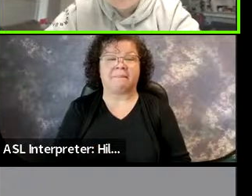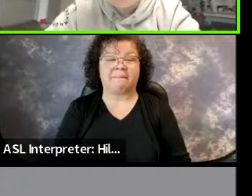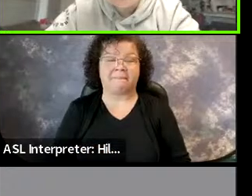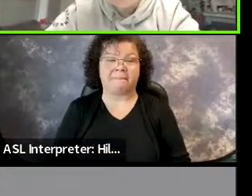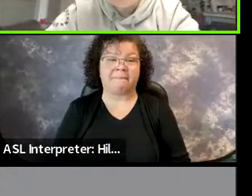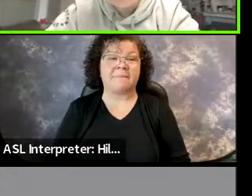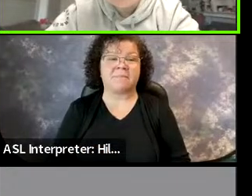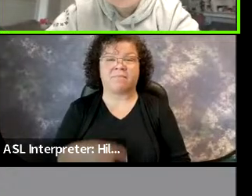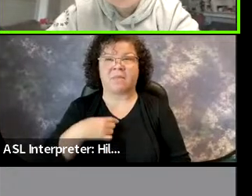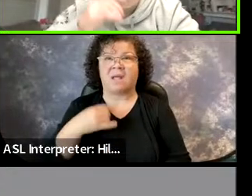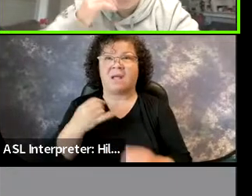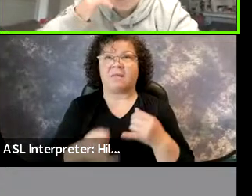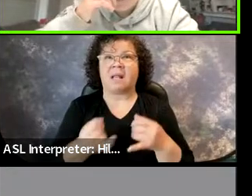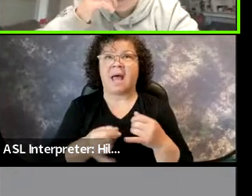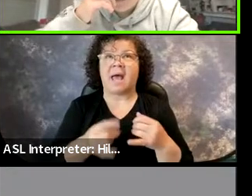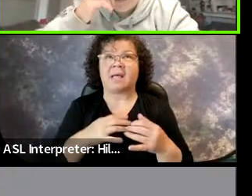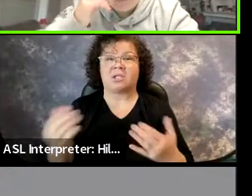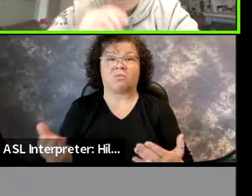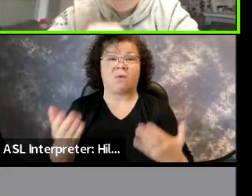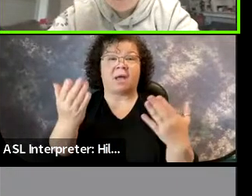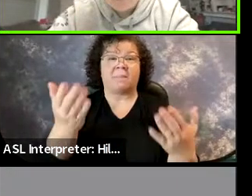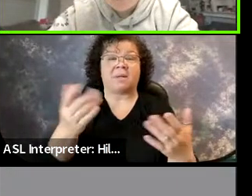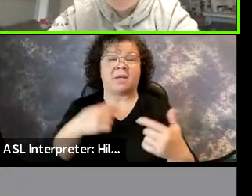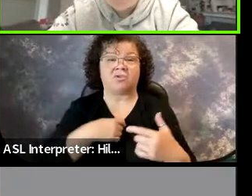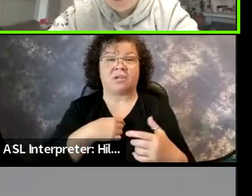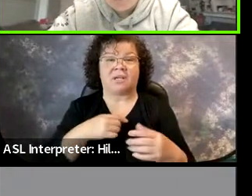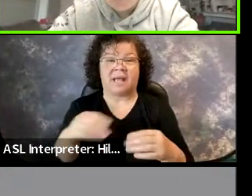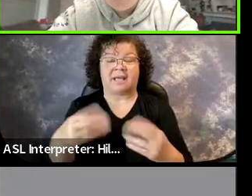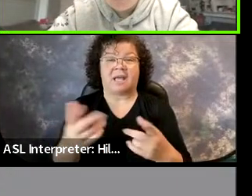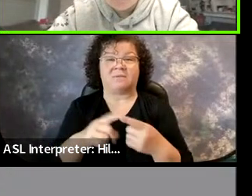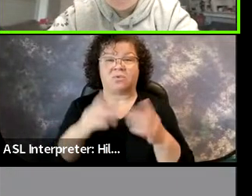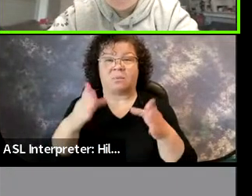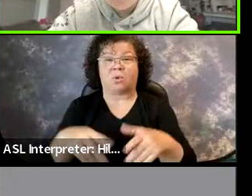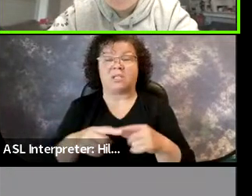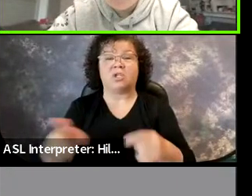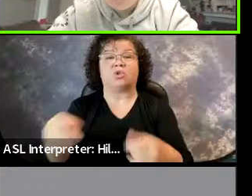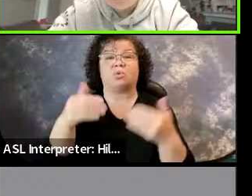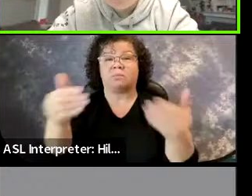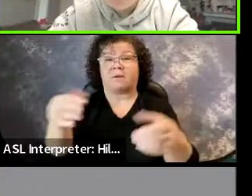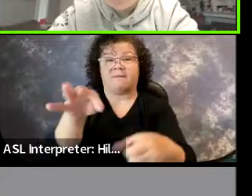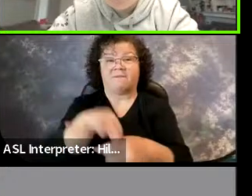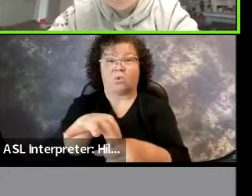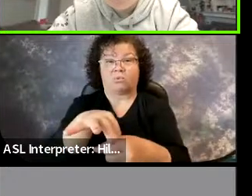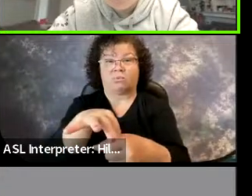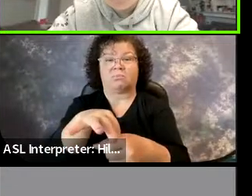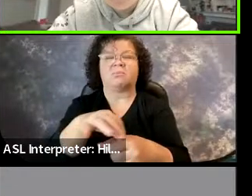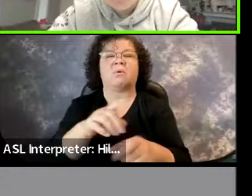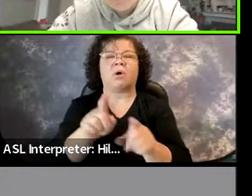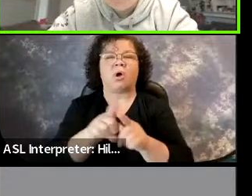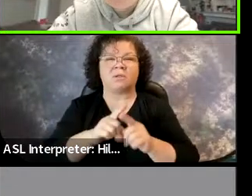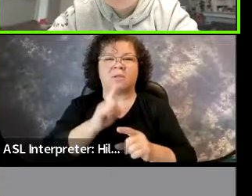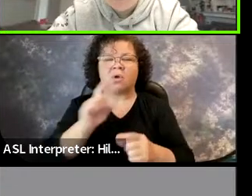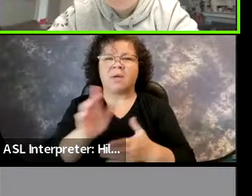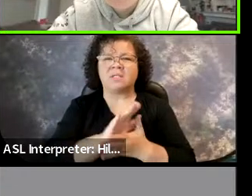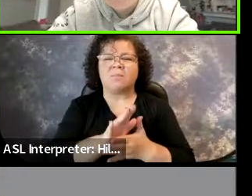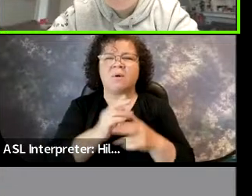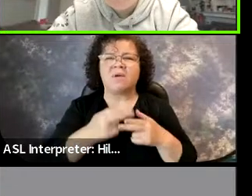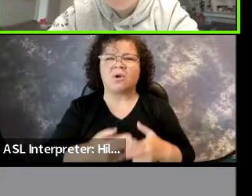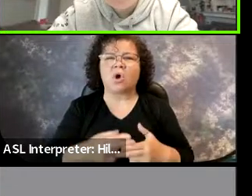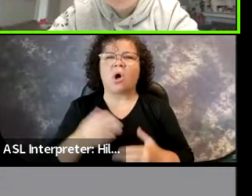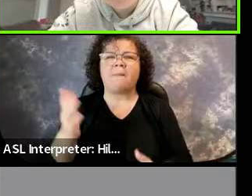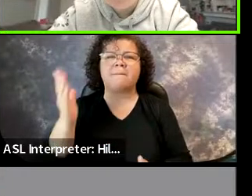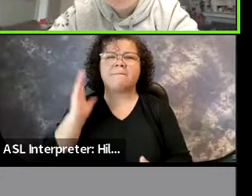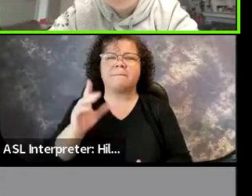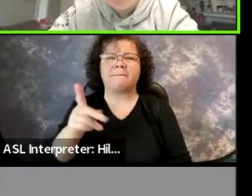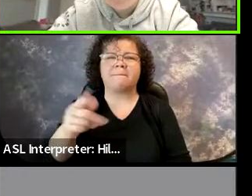I think the last recommendations I gave to anybody were to vote. And also there's a movie called Past Lives that